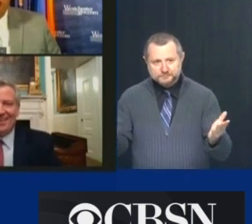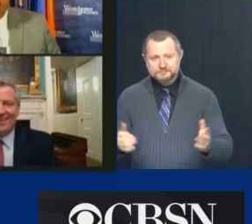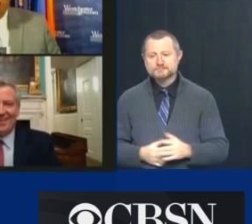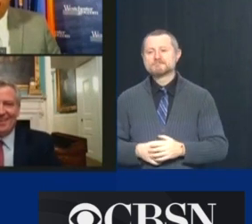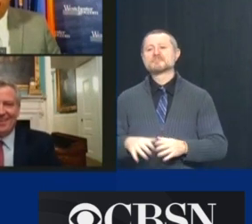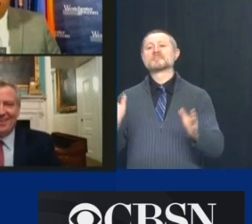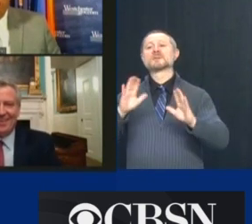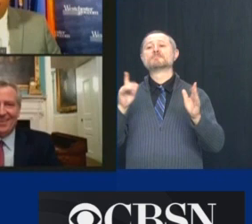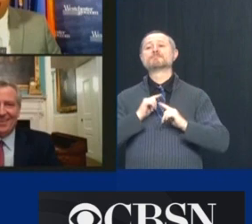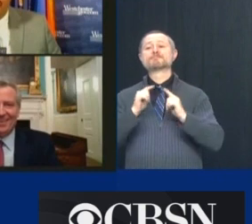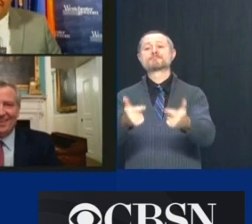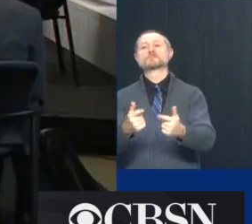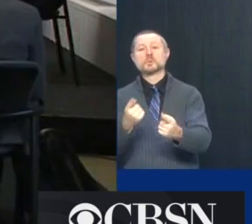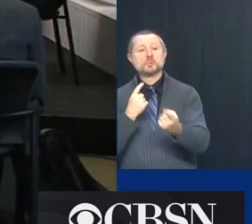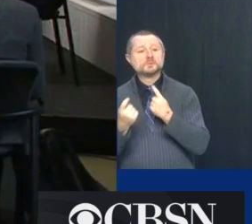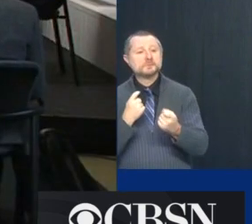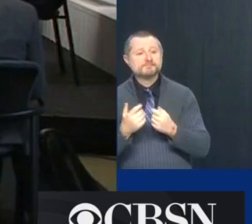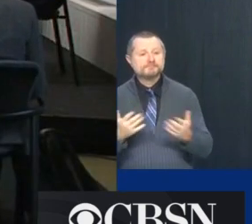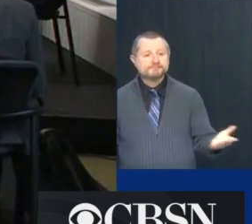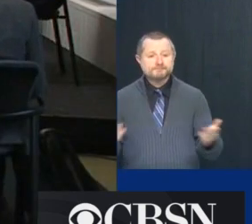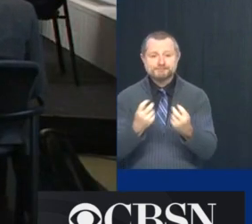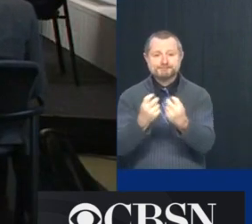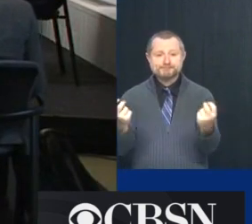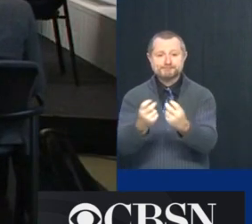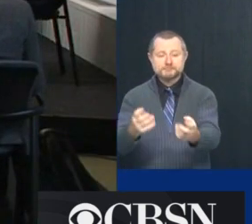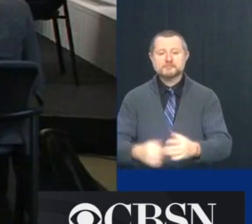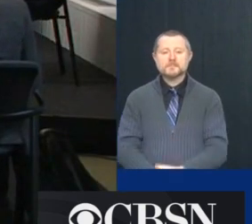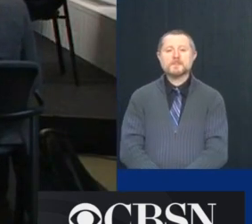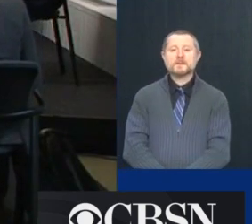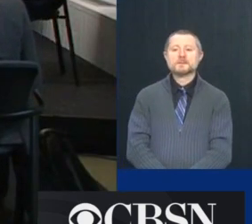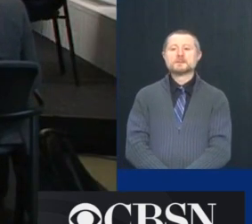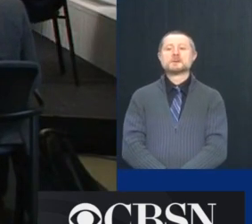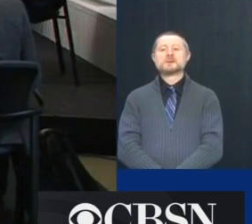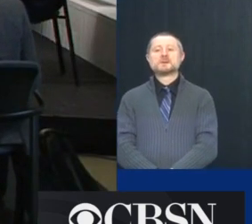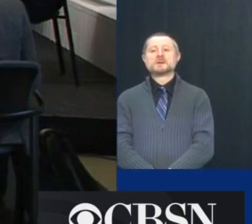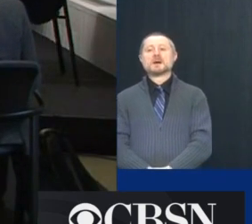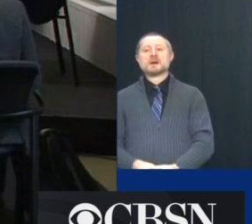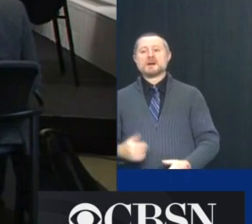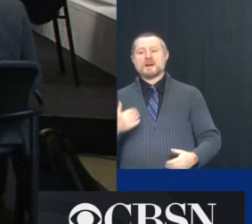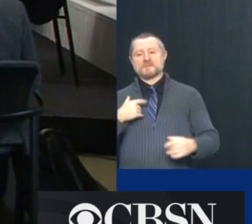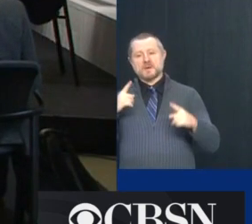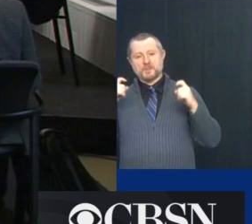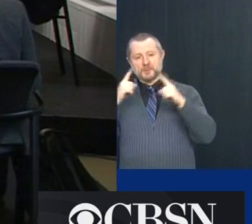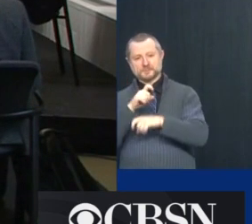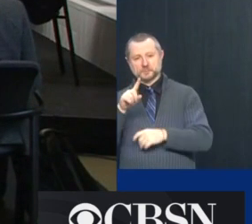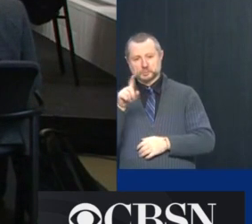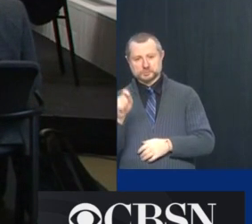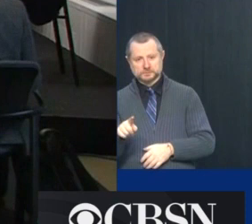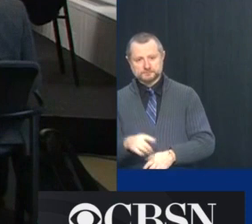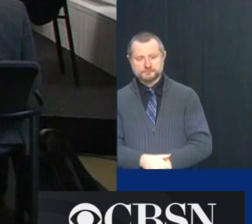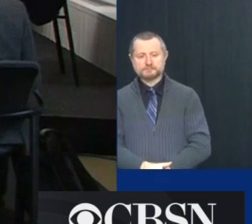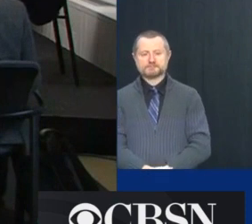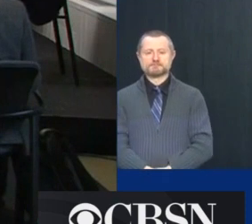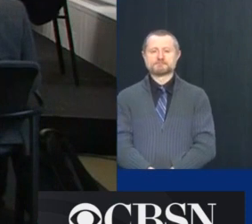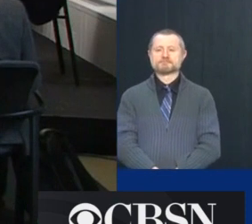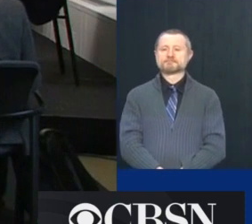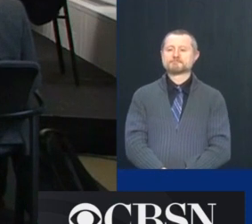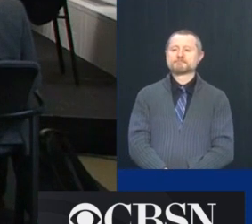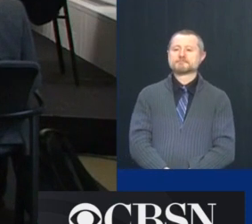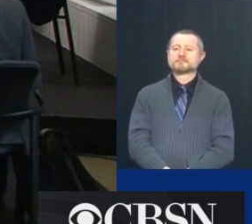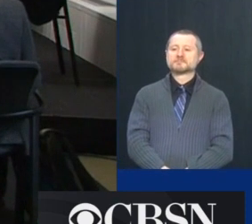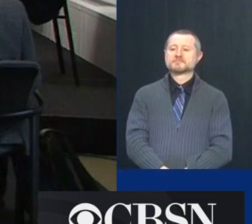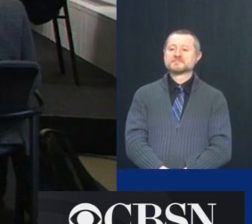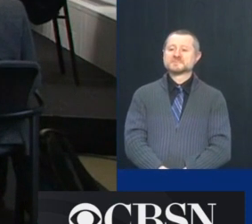Marcia. So, Governor, I have a kind of a complex question. About a couple of weeks ago, you said that as